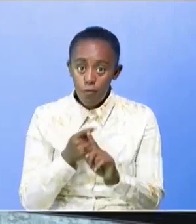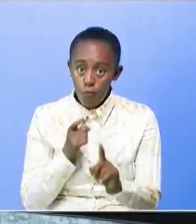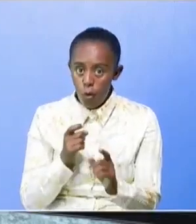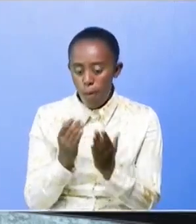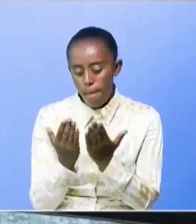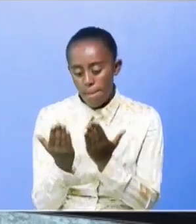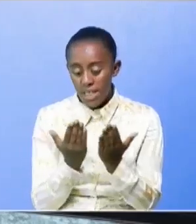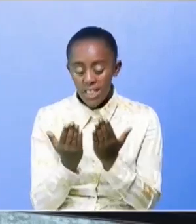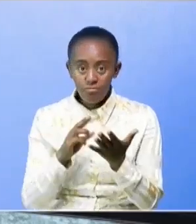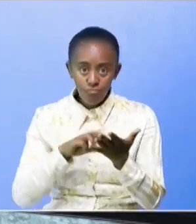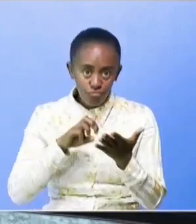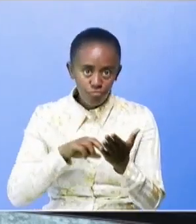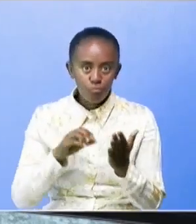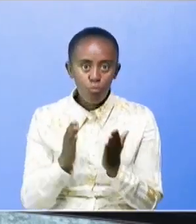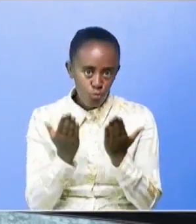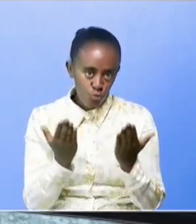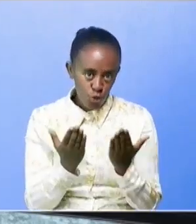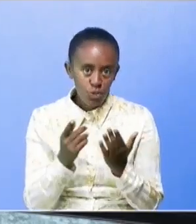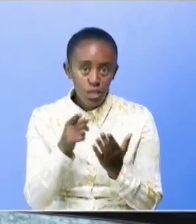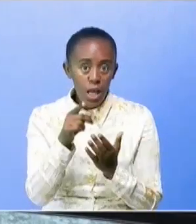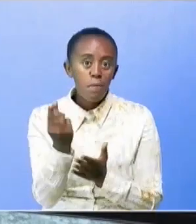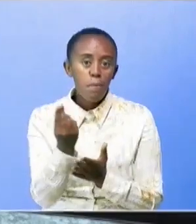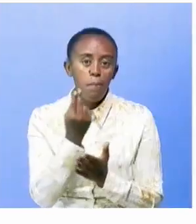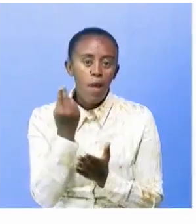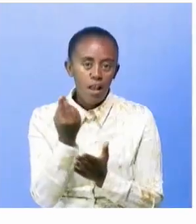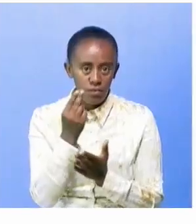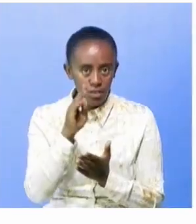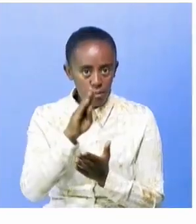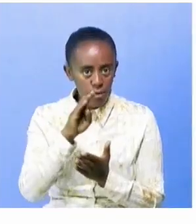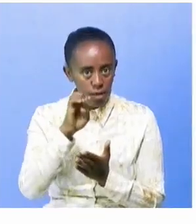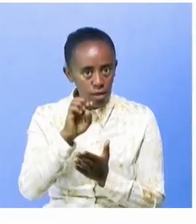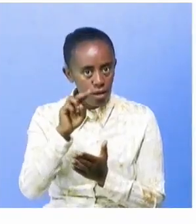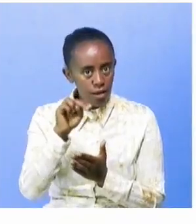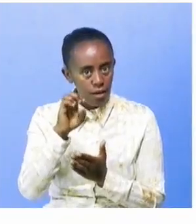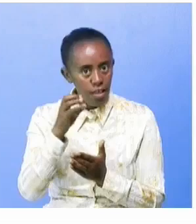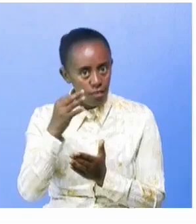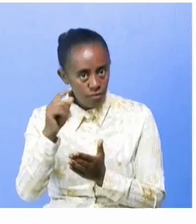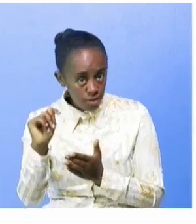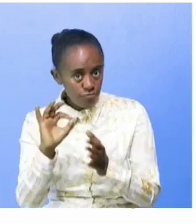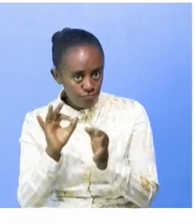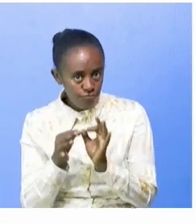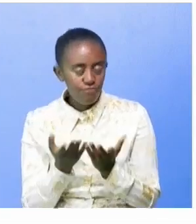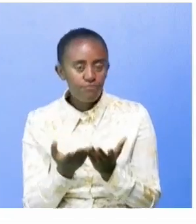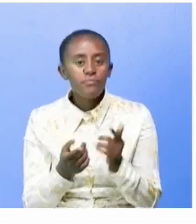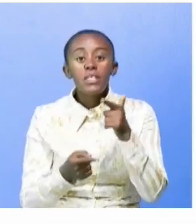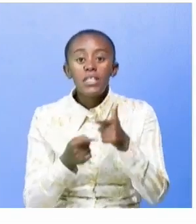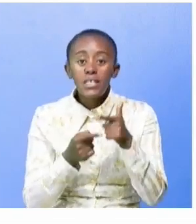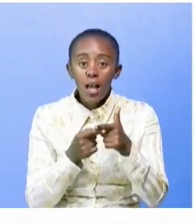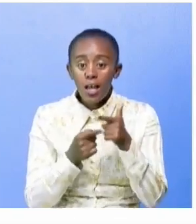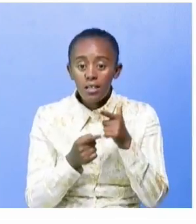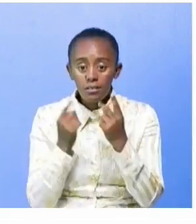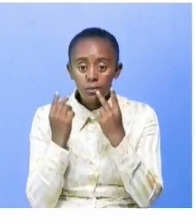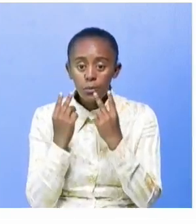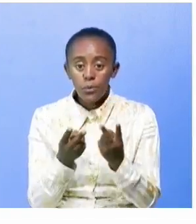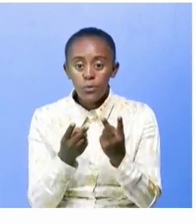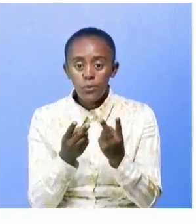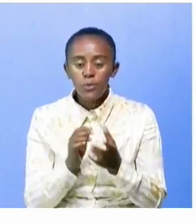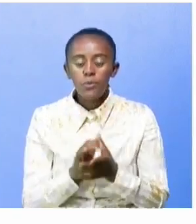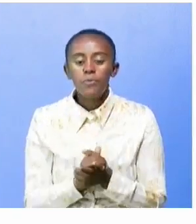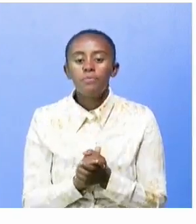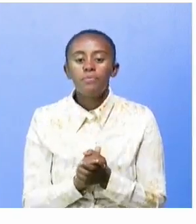reading books. So that is benefit. The second vocabulary that we're going to see is